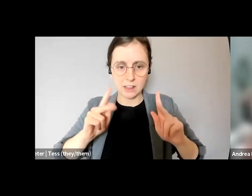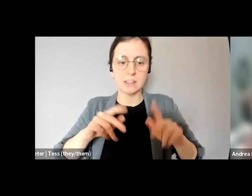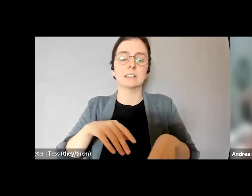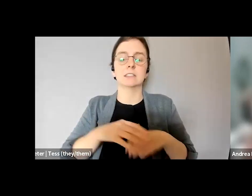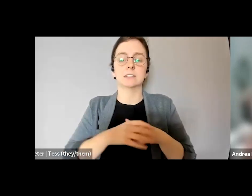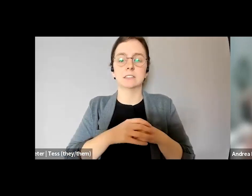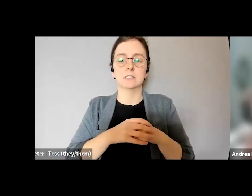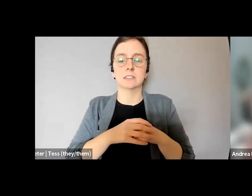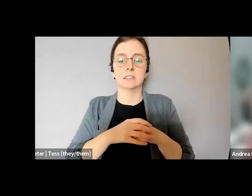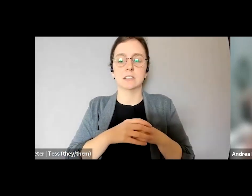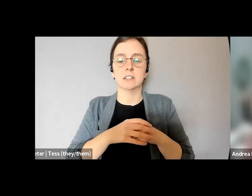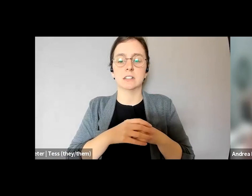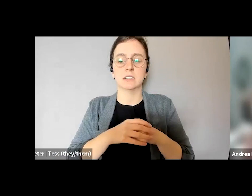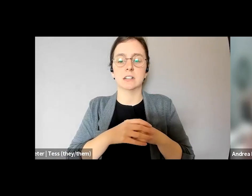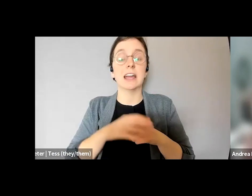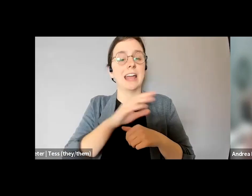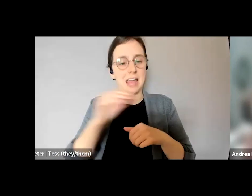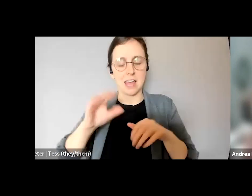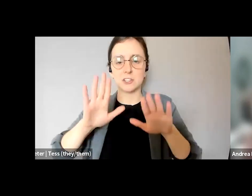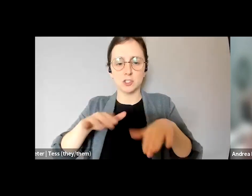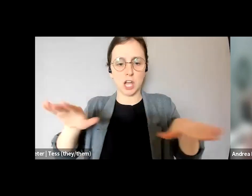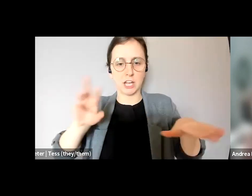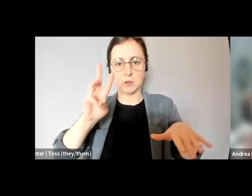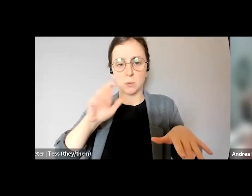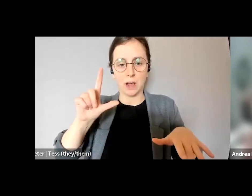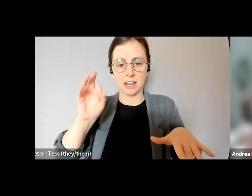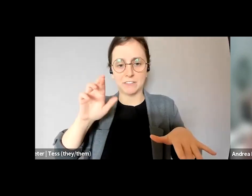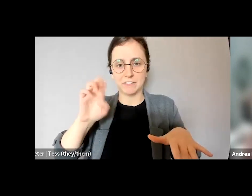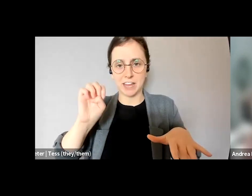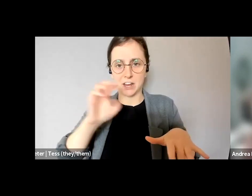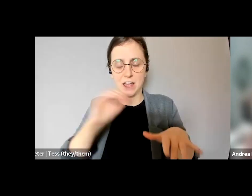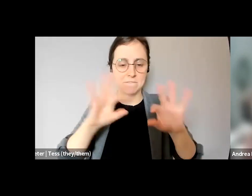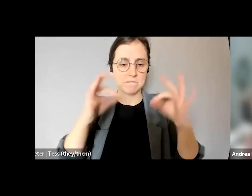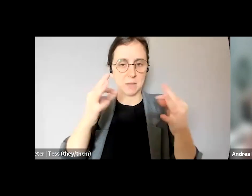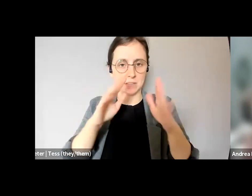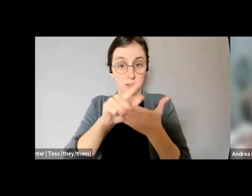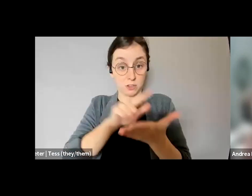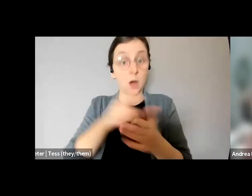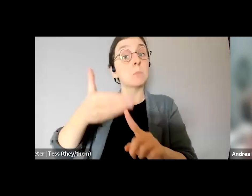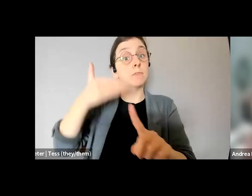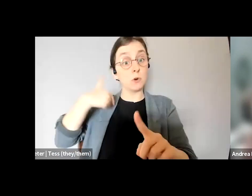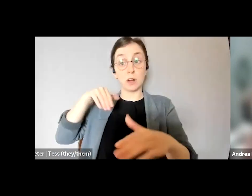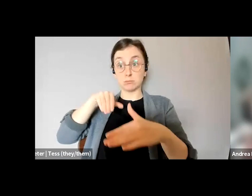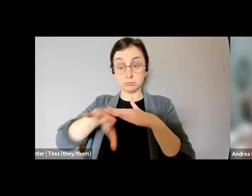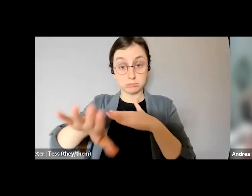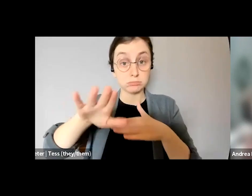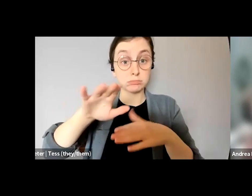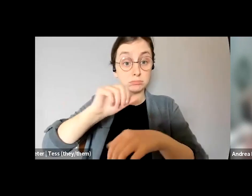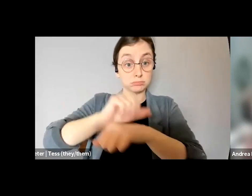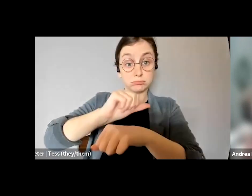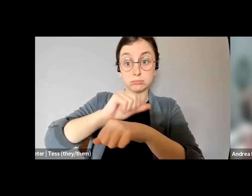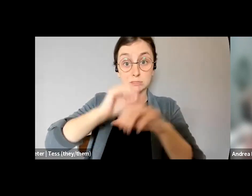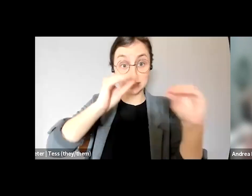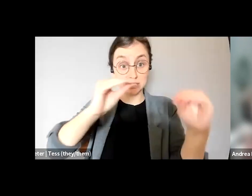offending, as well as child welfare and family law. Prior to entering academia, I worked as a lawyer in the fields of